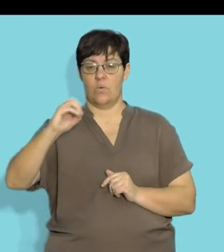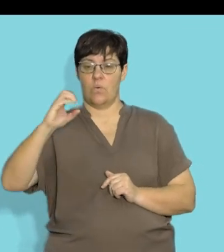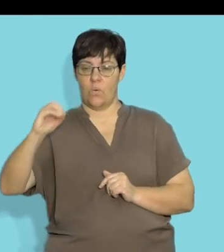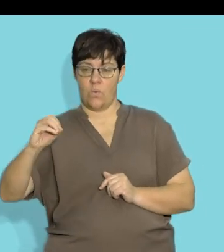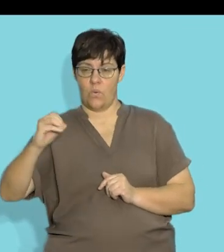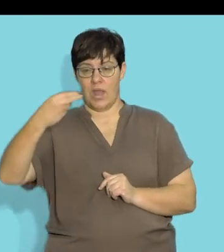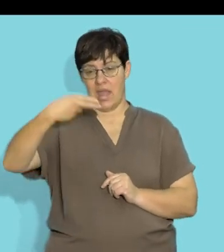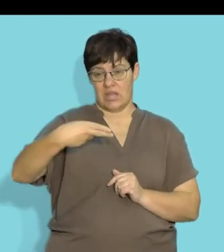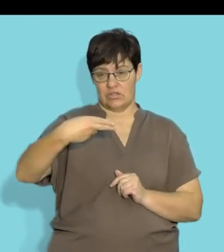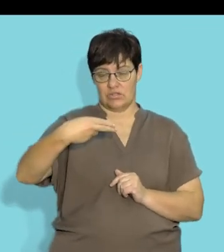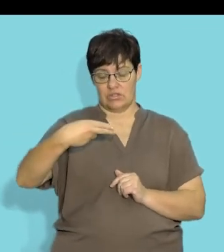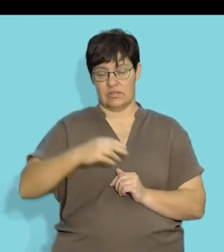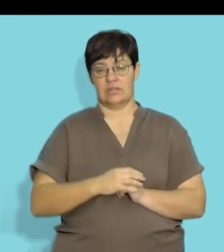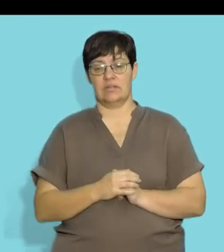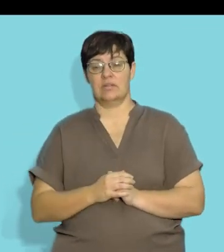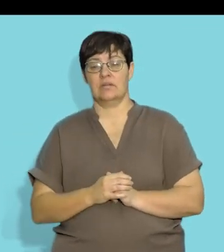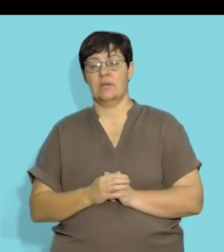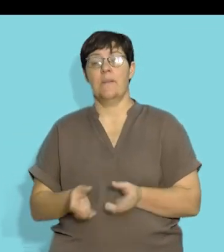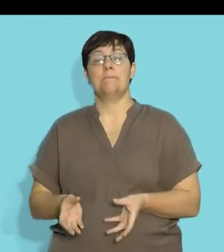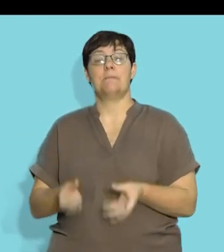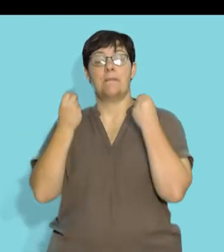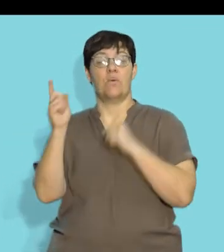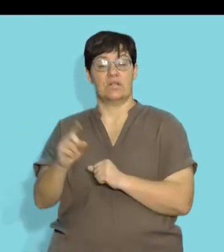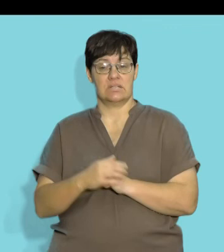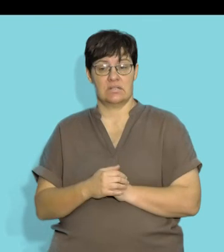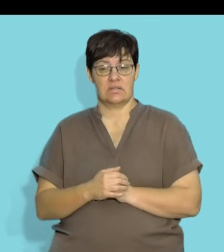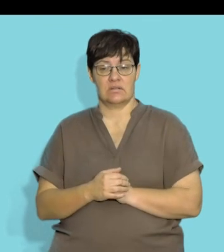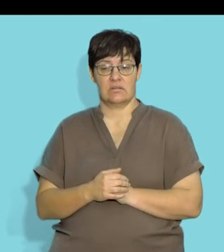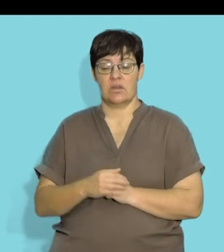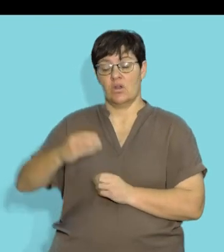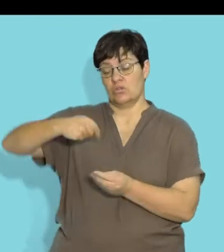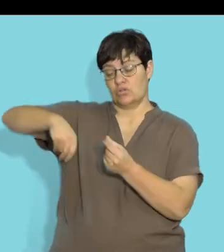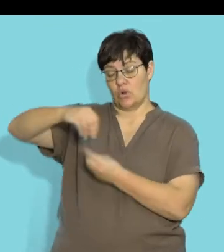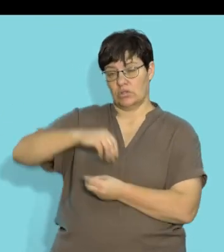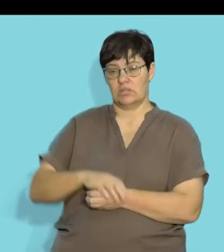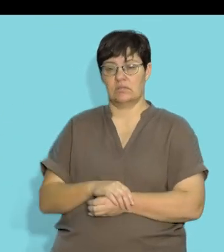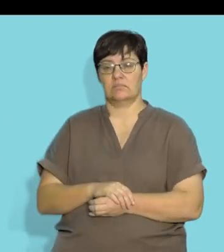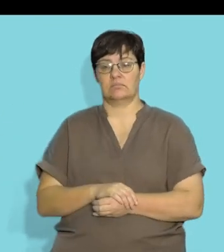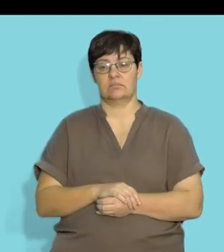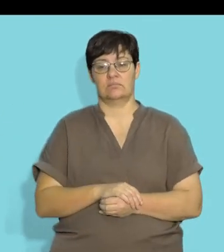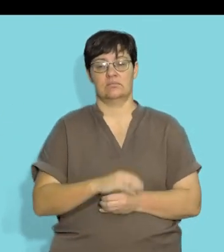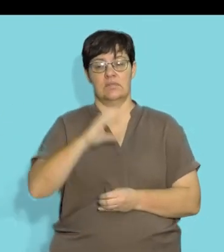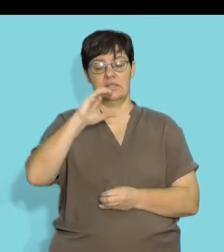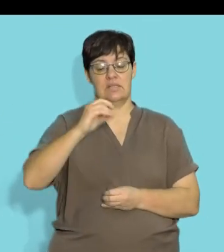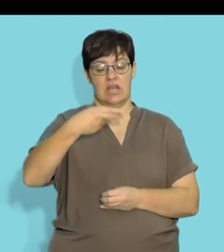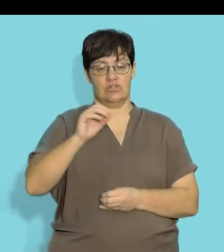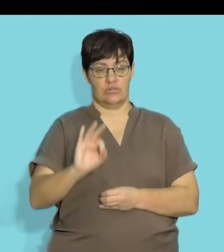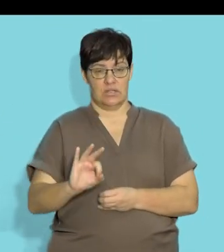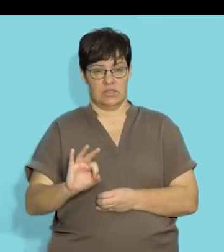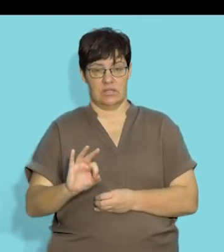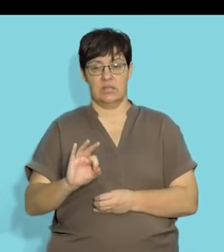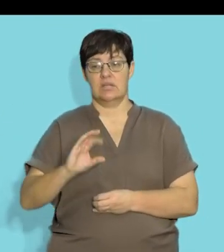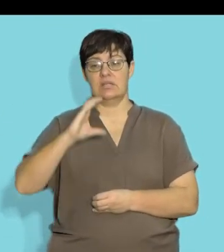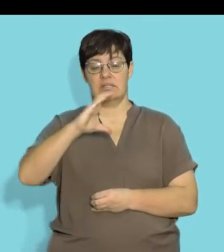CH3COOH, okay, to give us what? Our salt, which is sodium ethanoate,